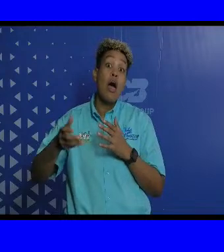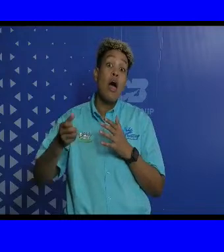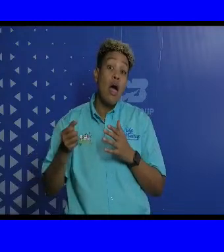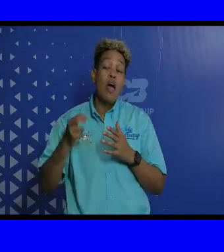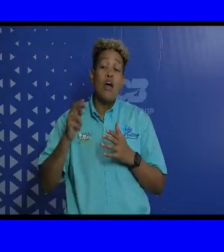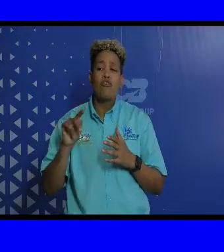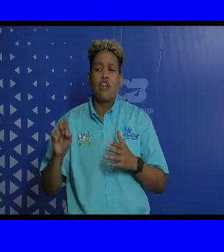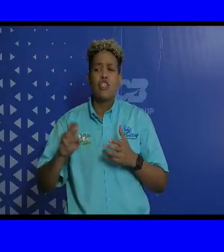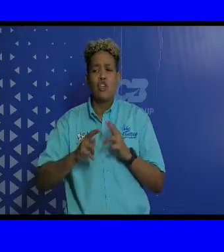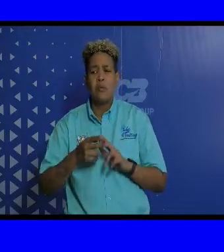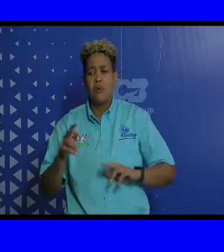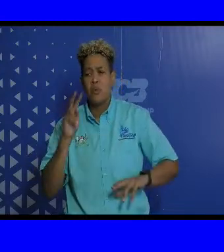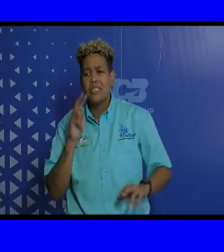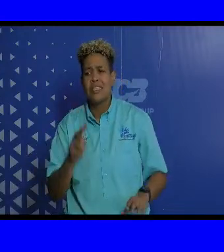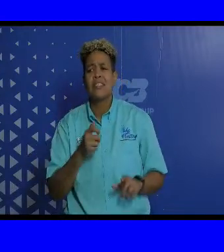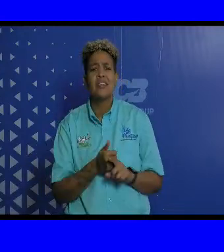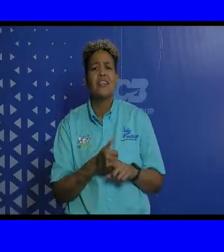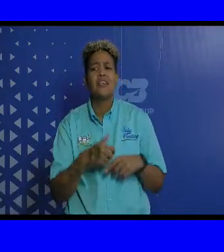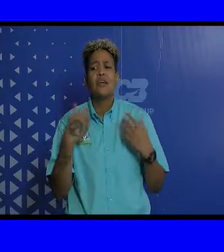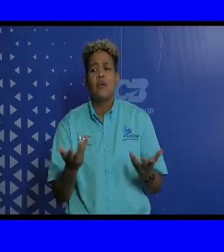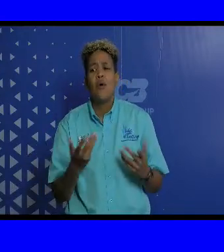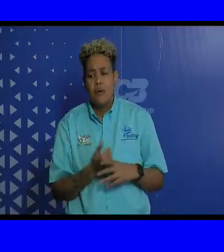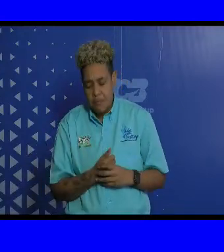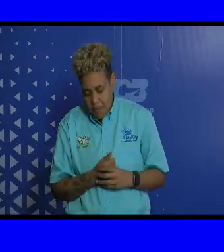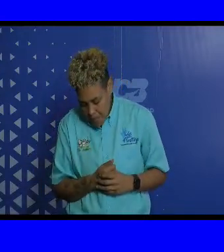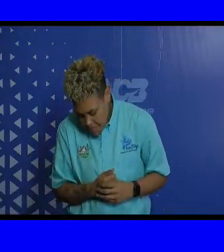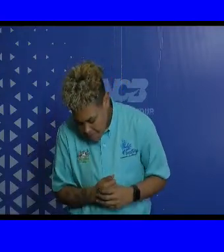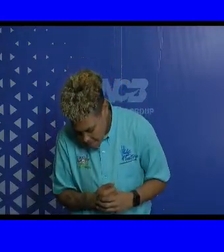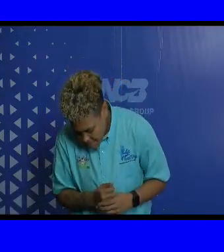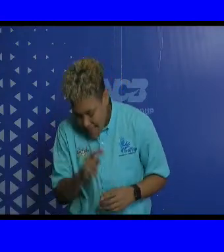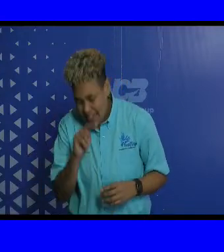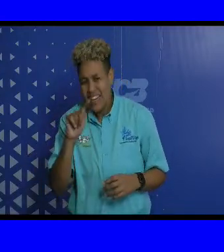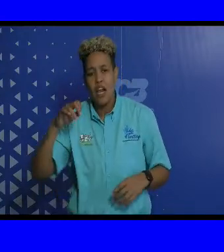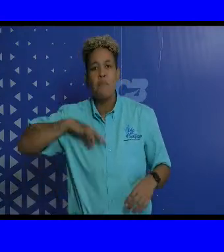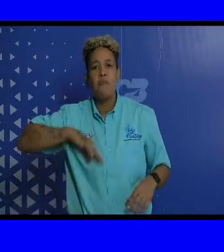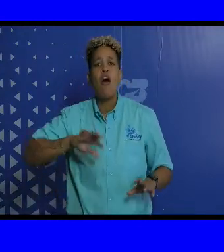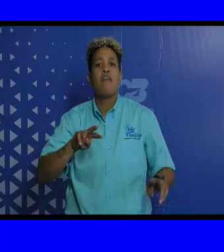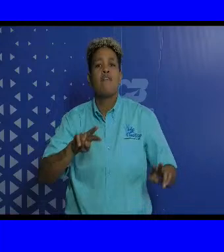ratio numbers, and you would have seen a net profit